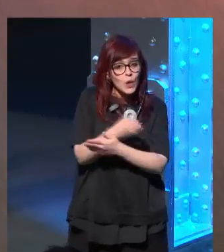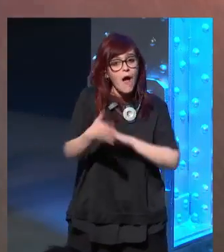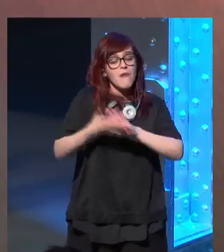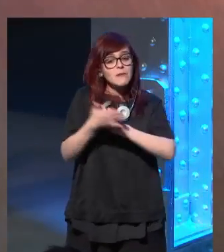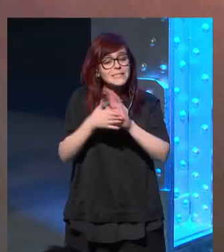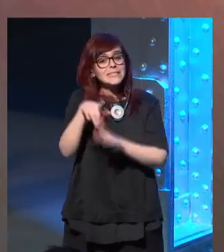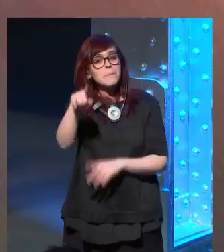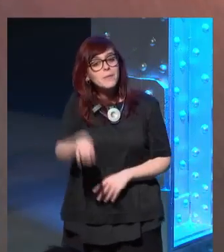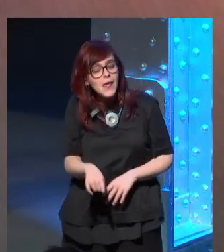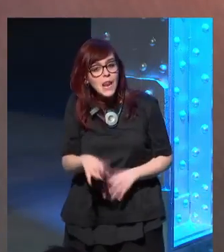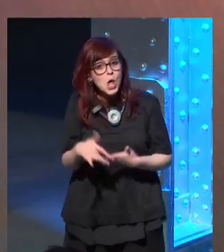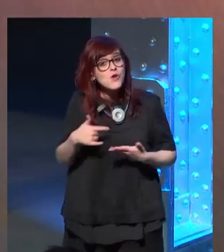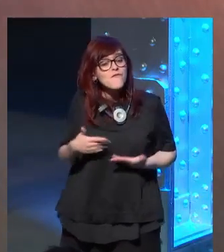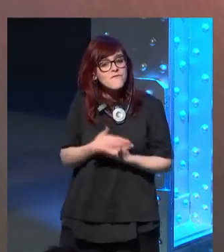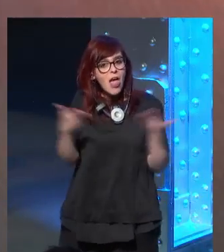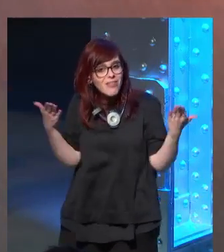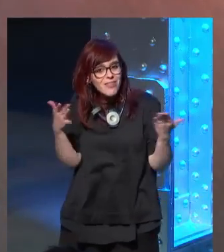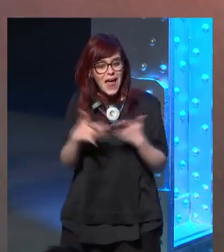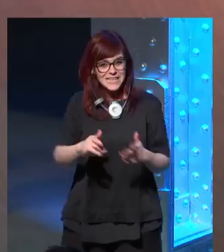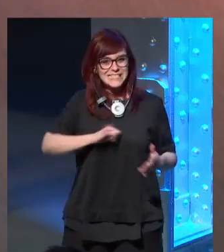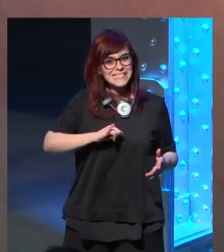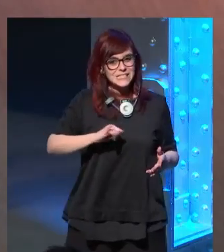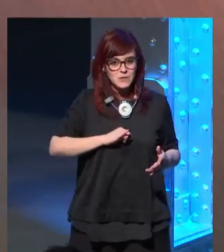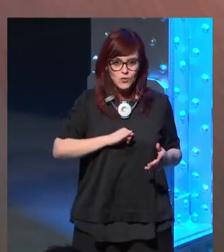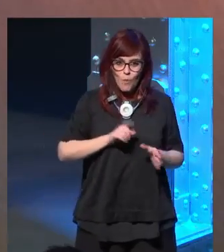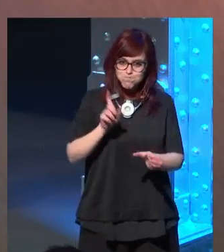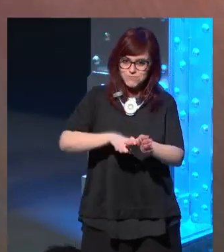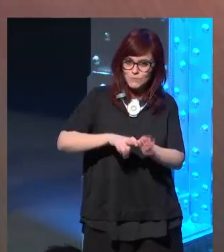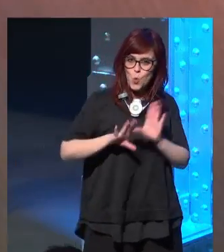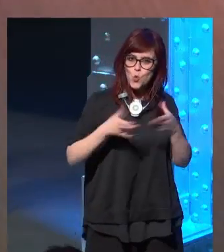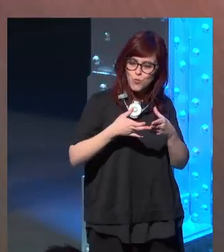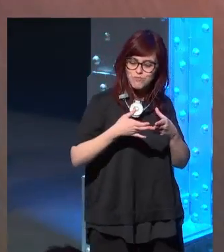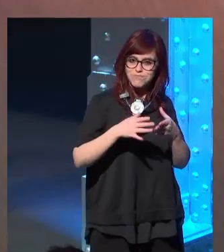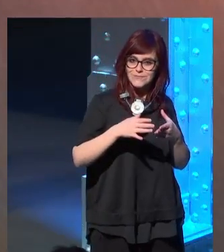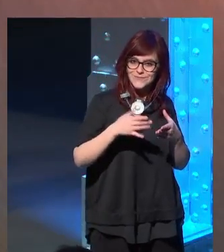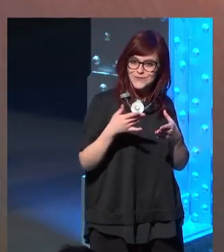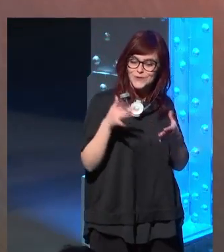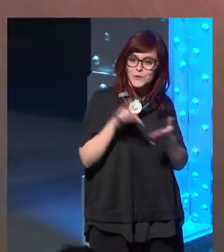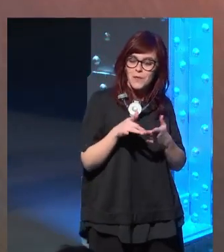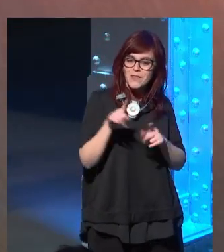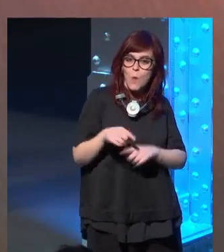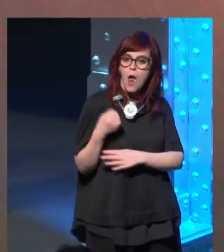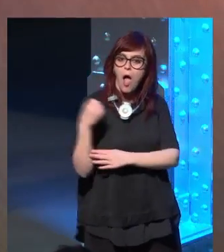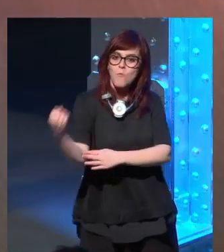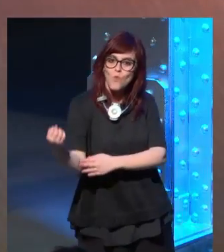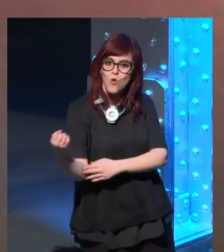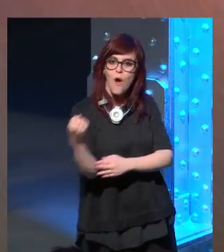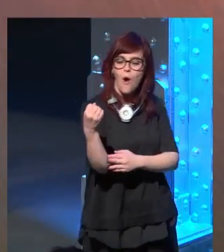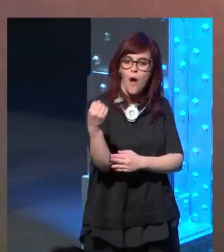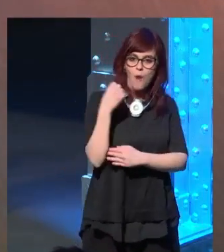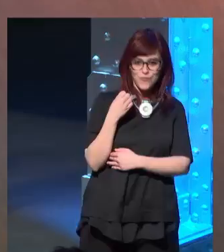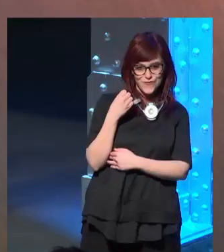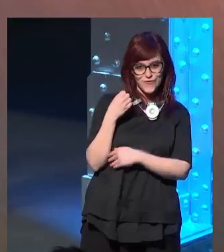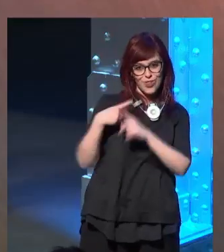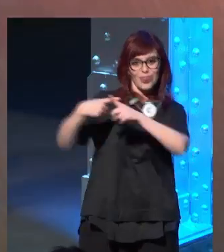of belonging, it's having support, giving support, participating, all